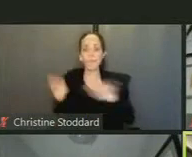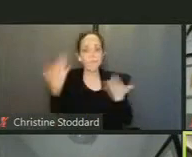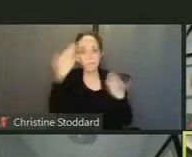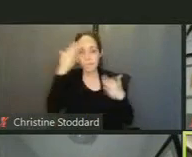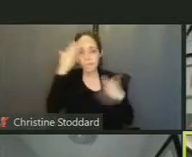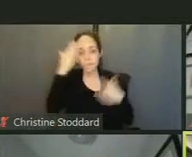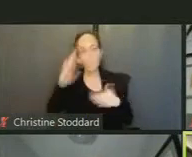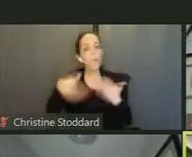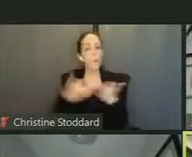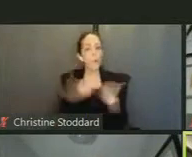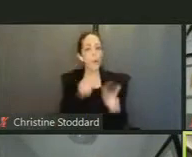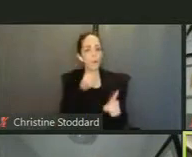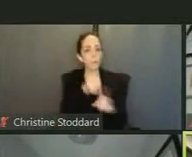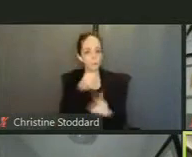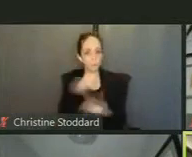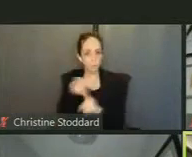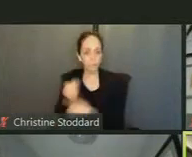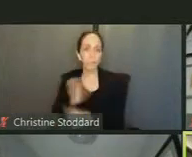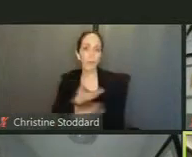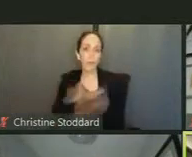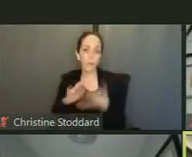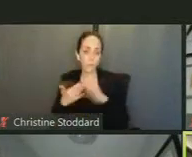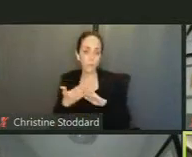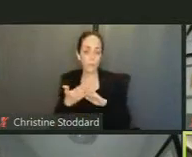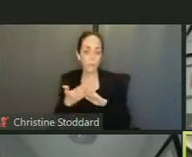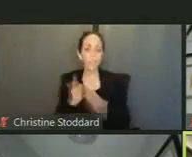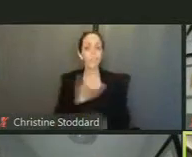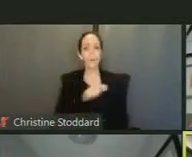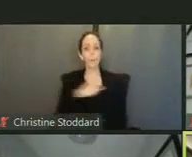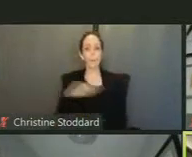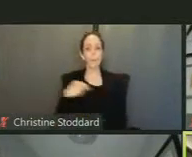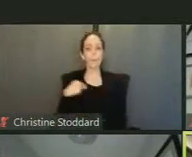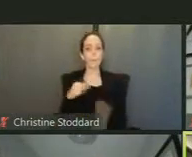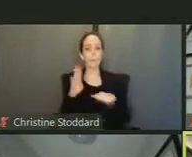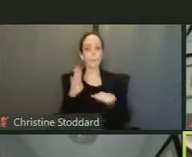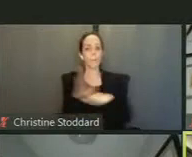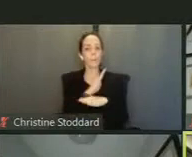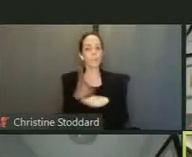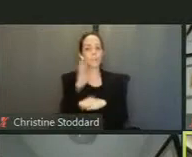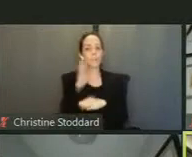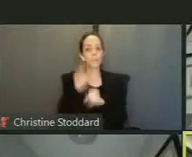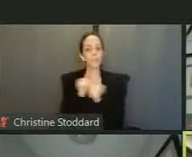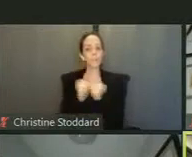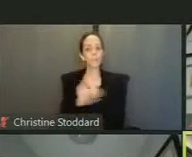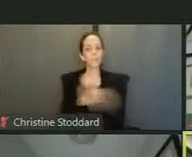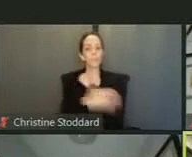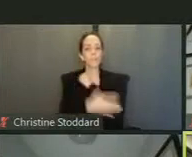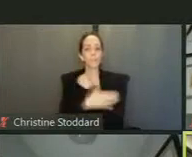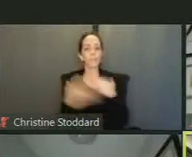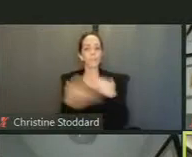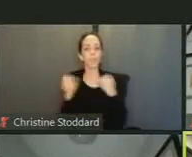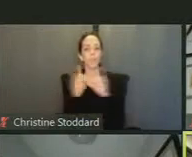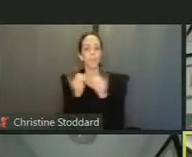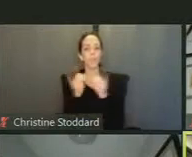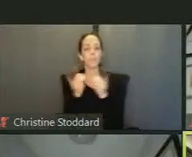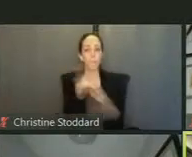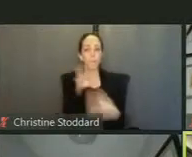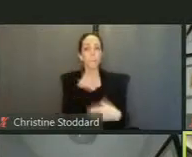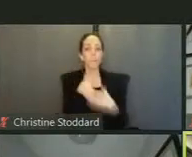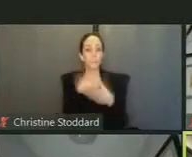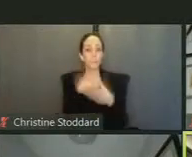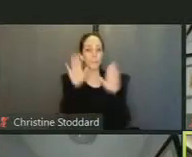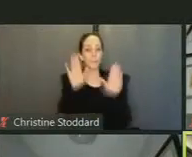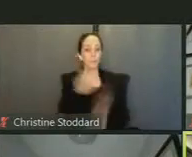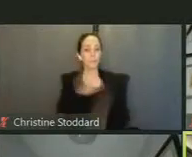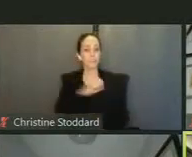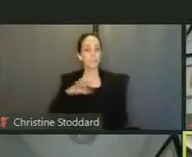that. So our member organizations are working with our county health department, including great staff like Charlene McGee and